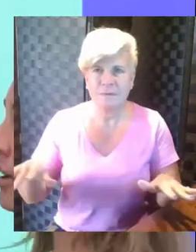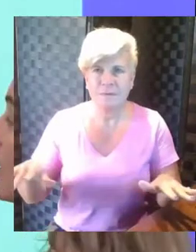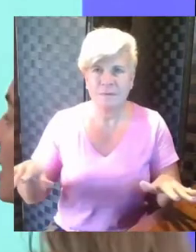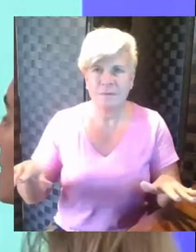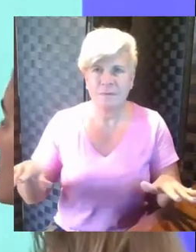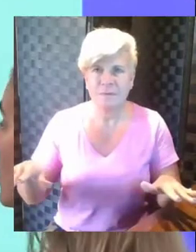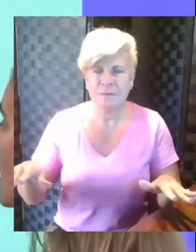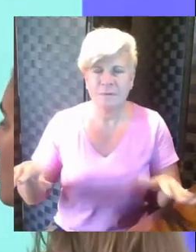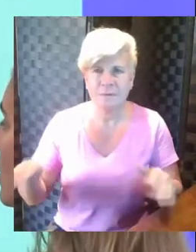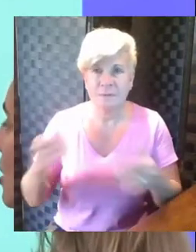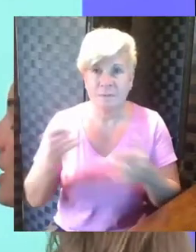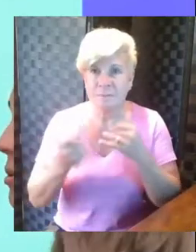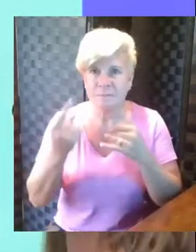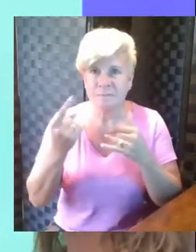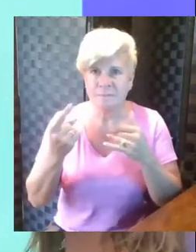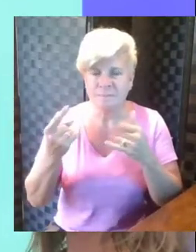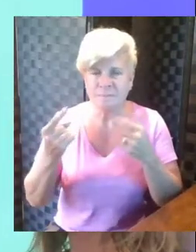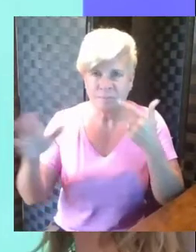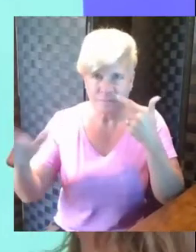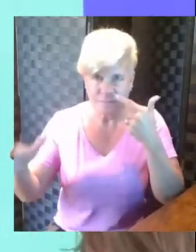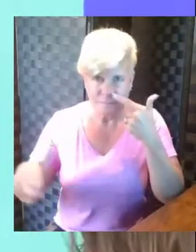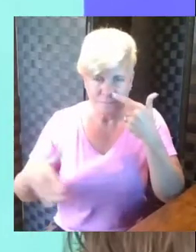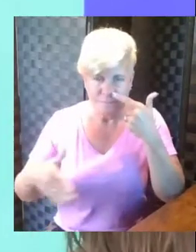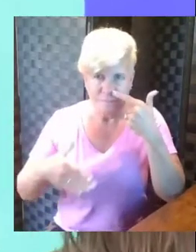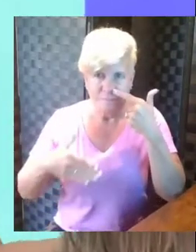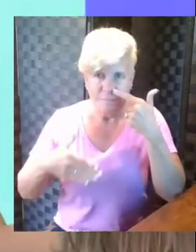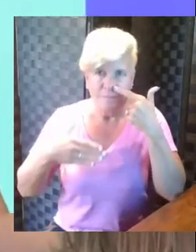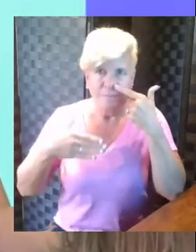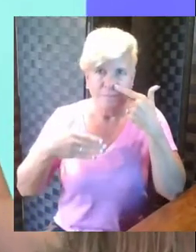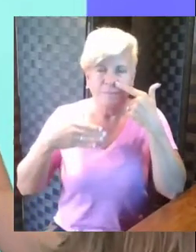Let it out. Last one. Here we go. A little bit bigger than that last breath.